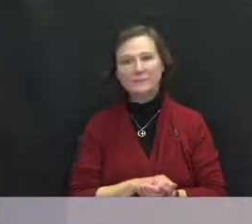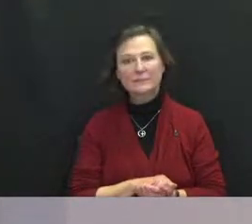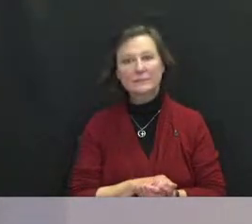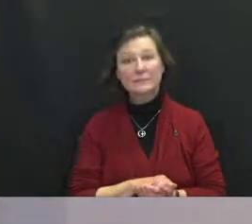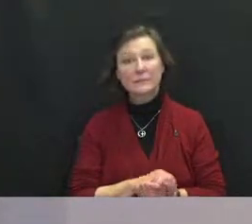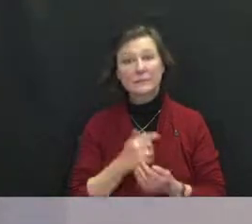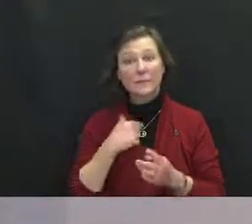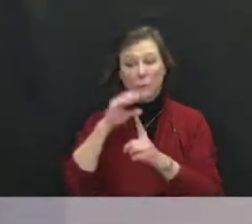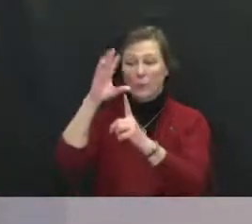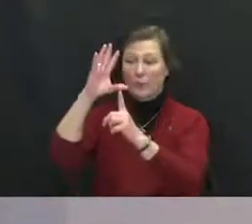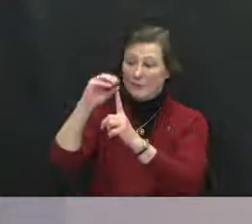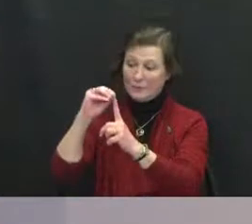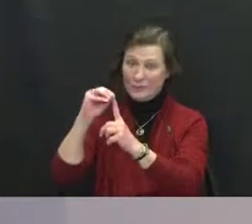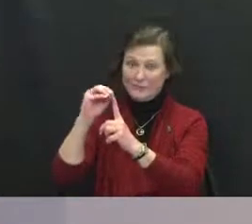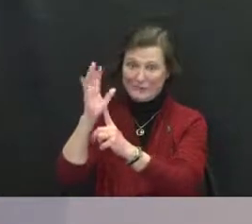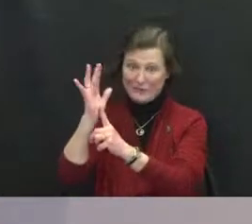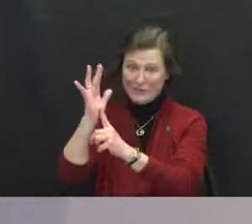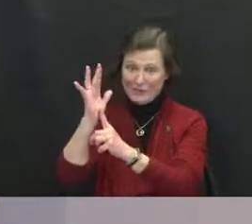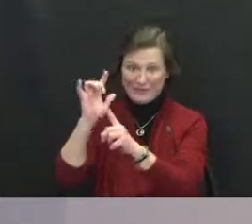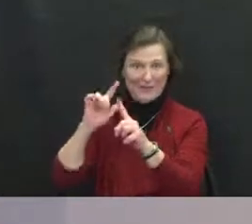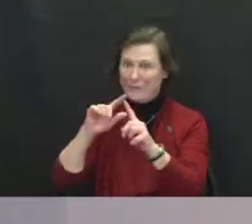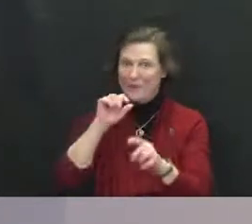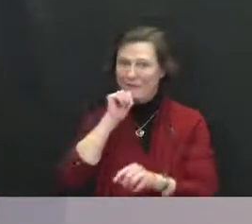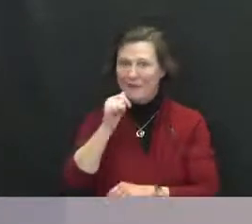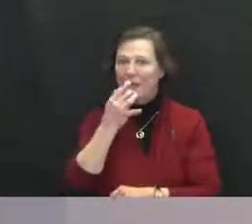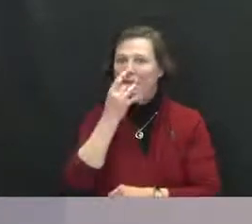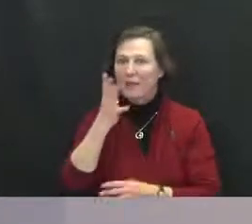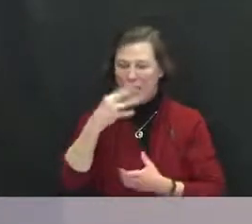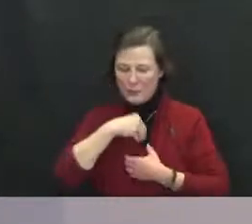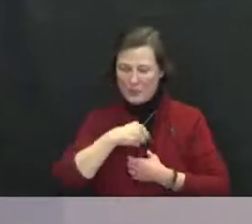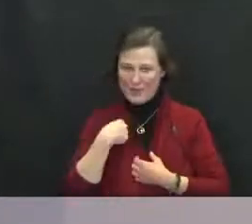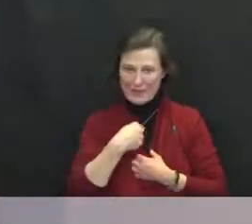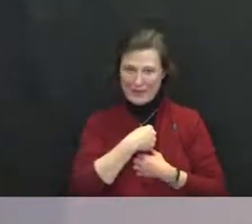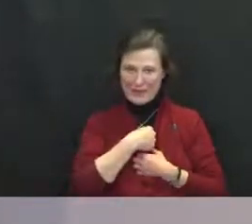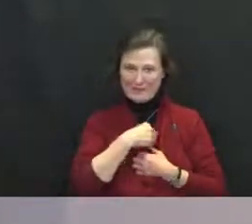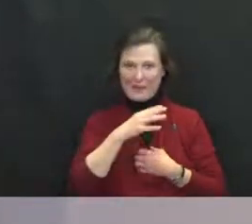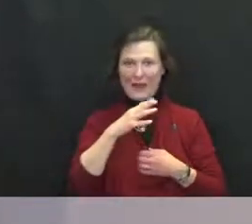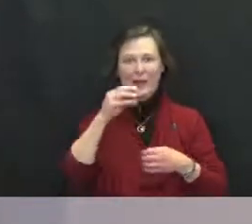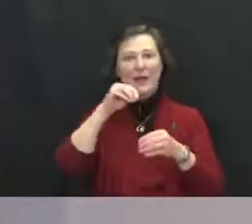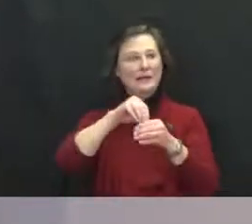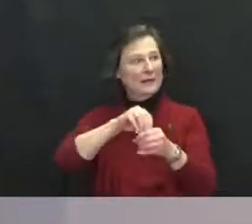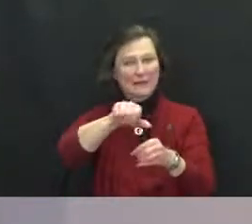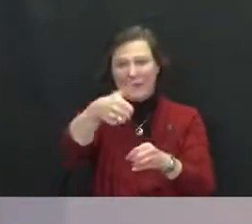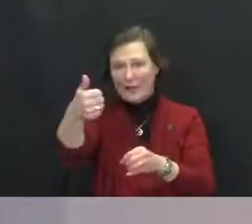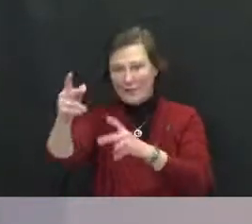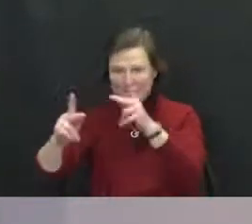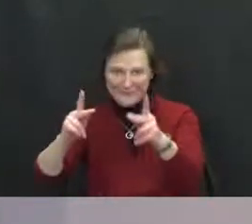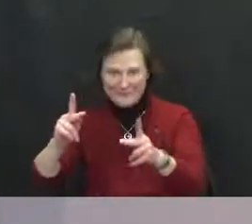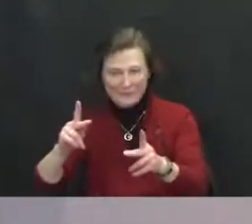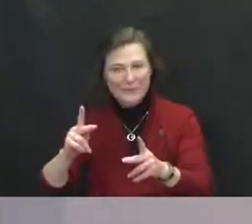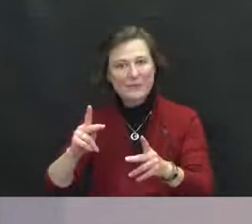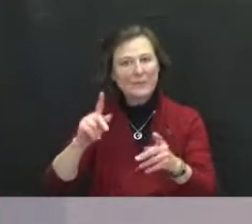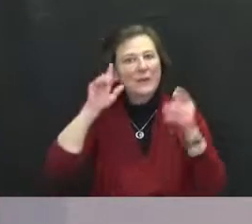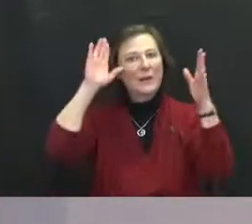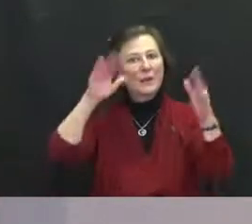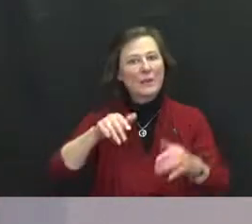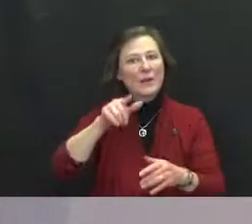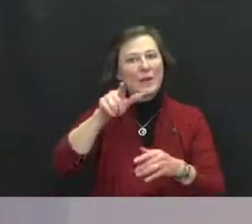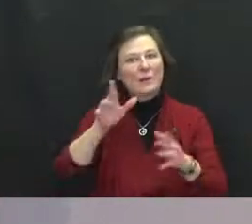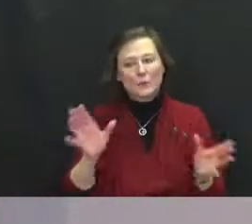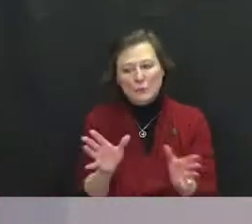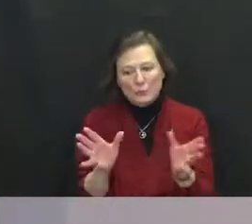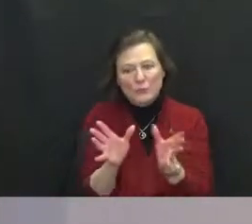We extinguish the chalice, but not the light within us and in others. May you nurture your